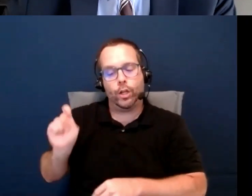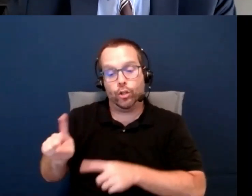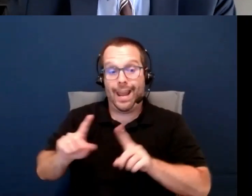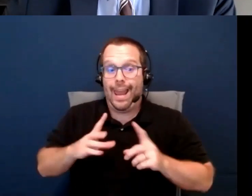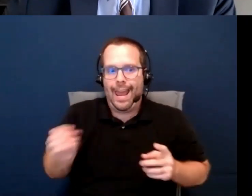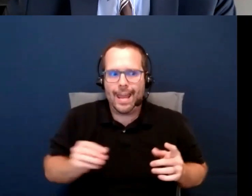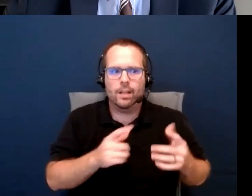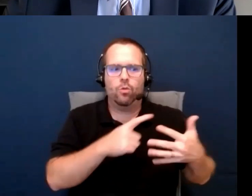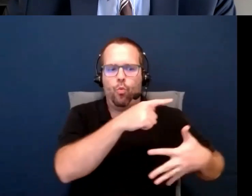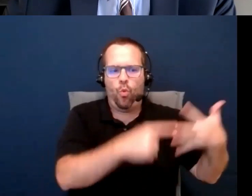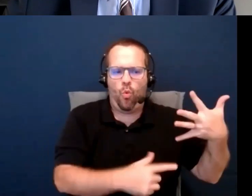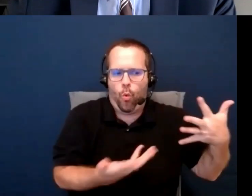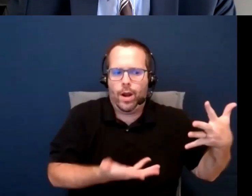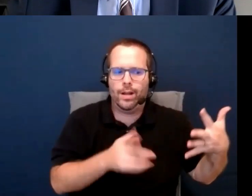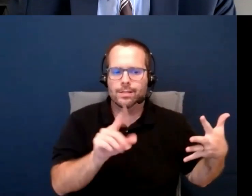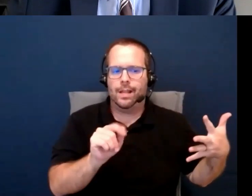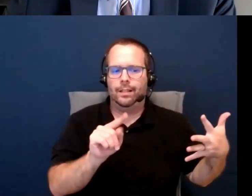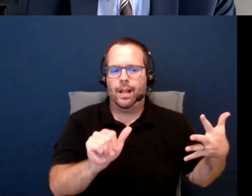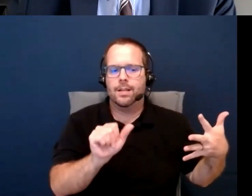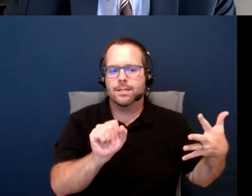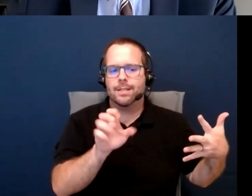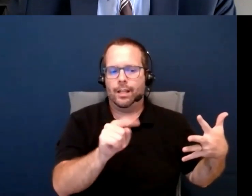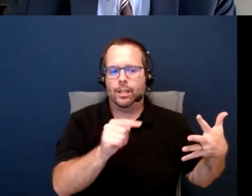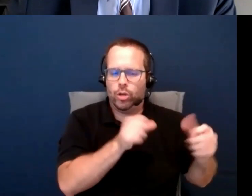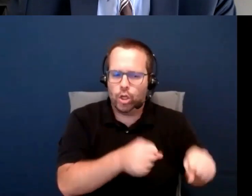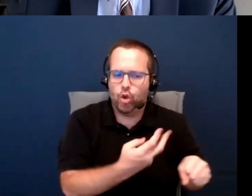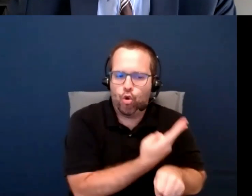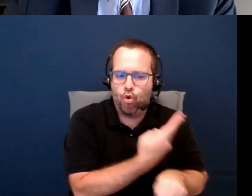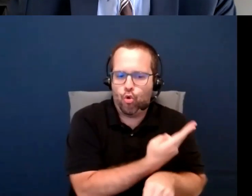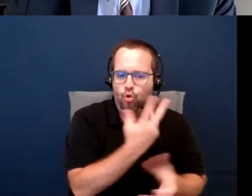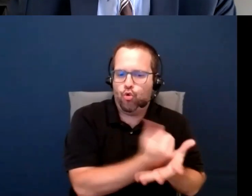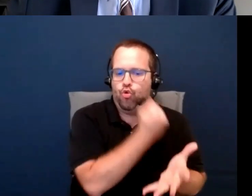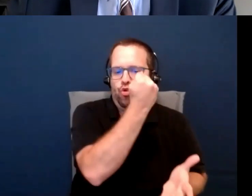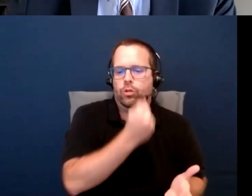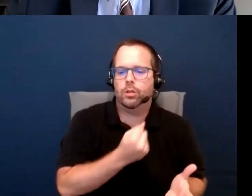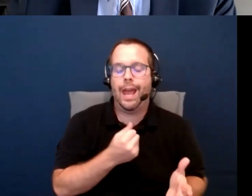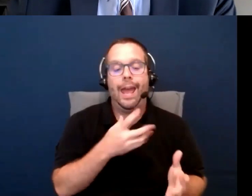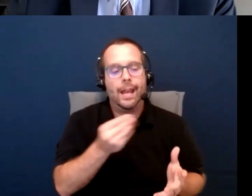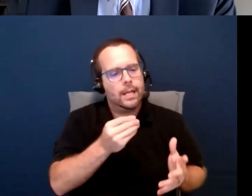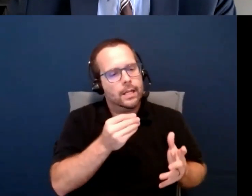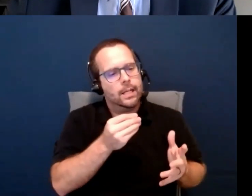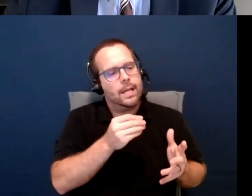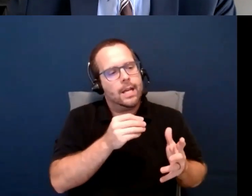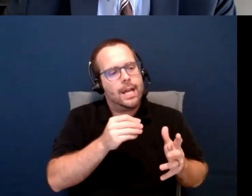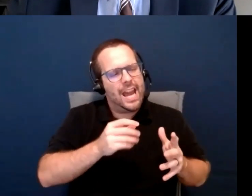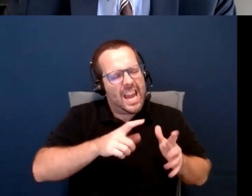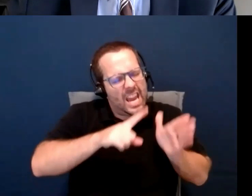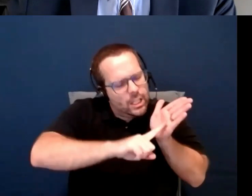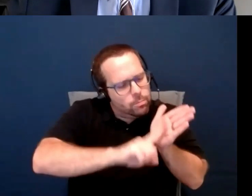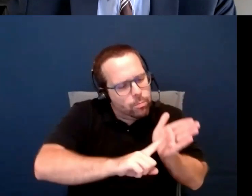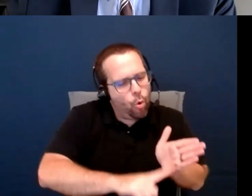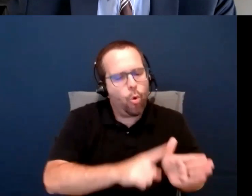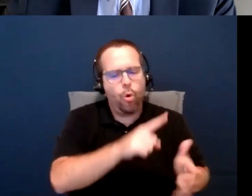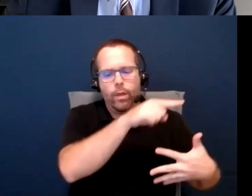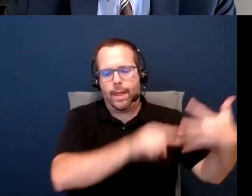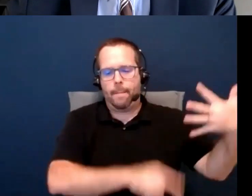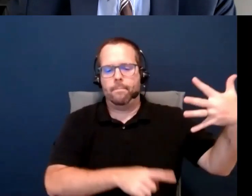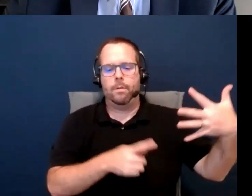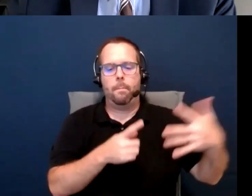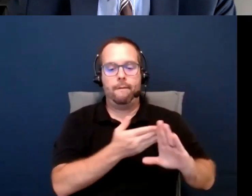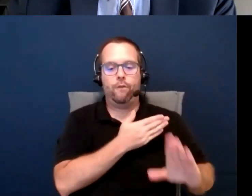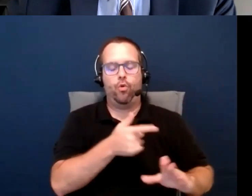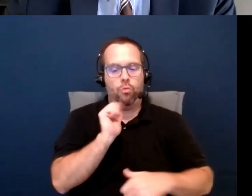that happen, and explore them before you write your proposal. Because one of the things that you can